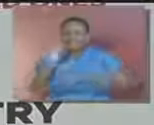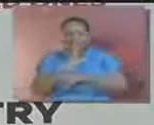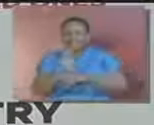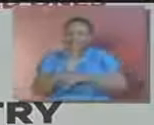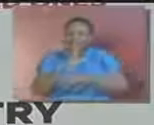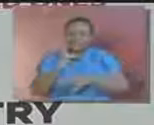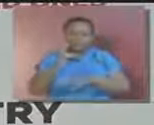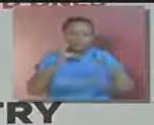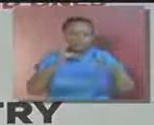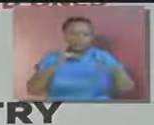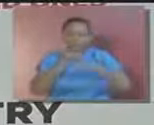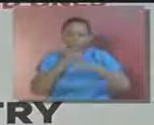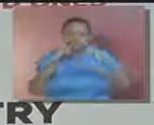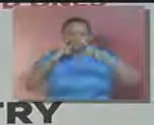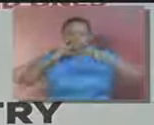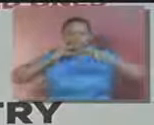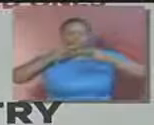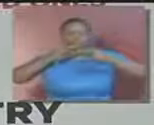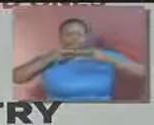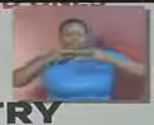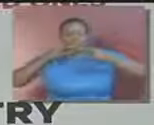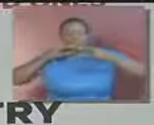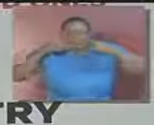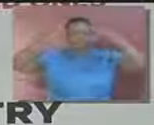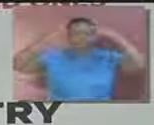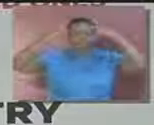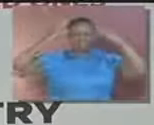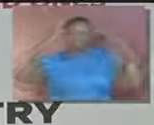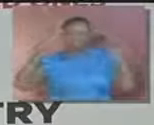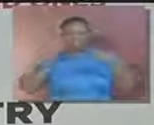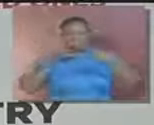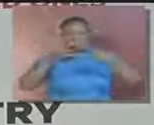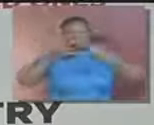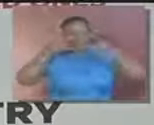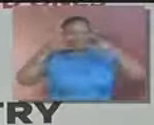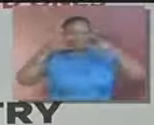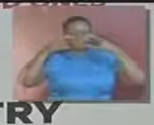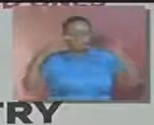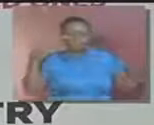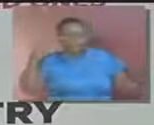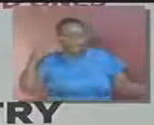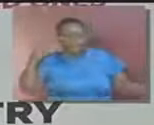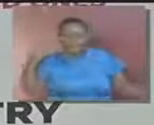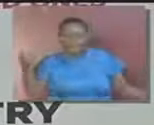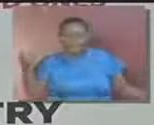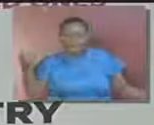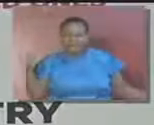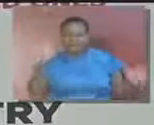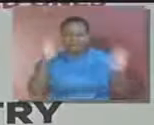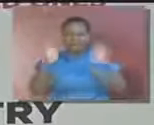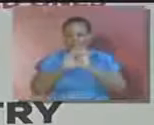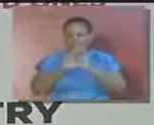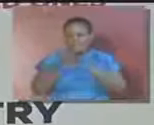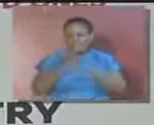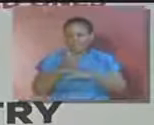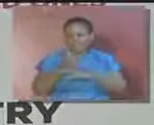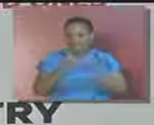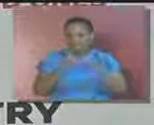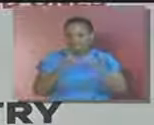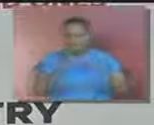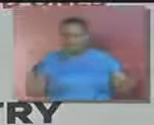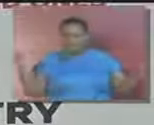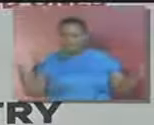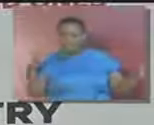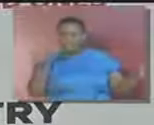of the Newsday today has a picture of 2 females walking down Frederick Street outside Excellent